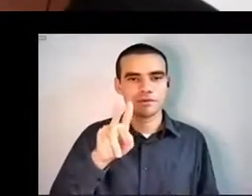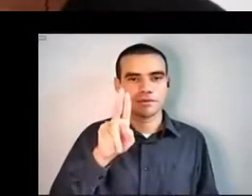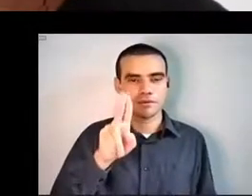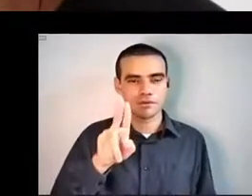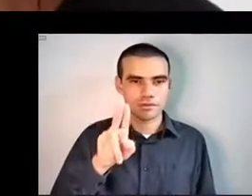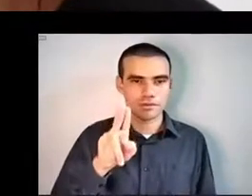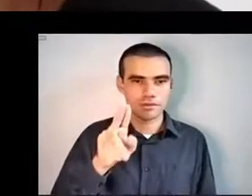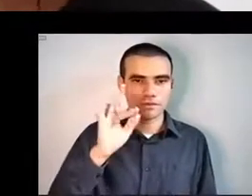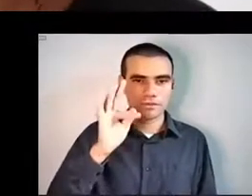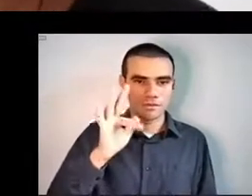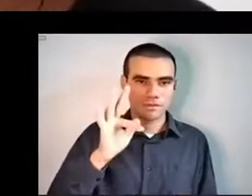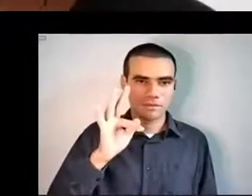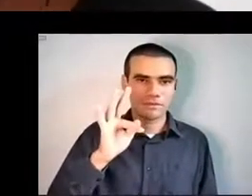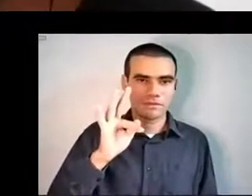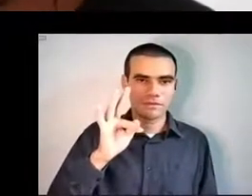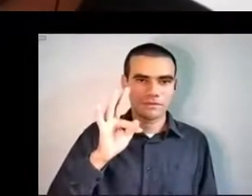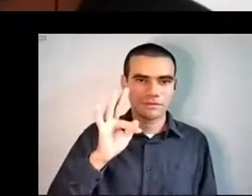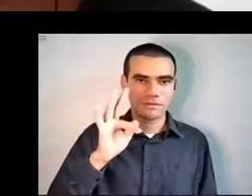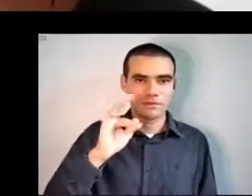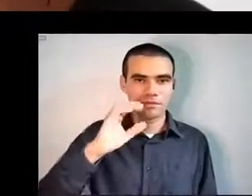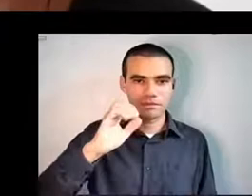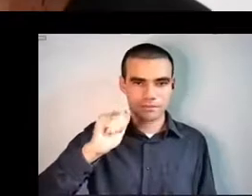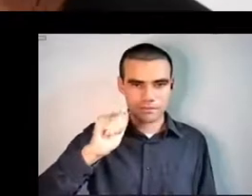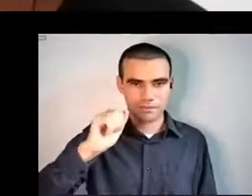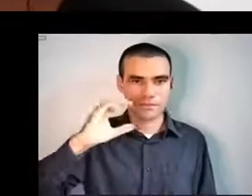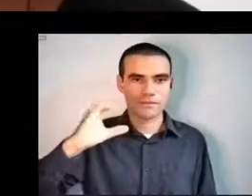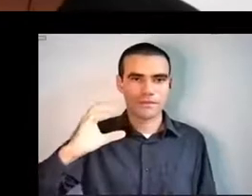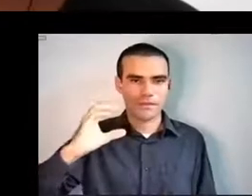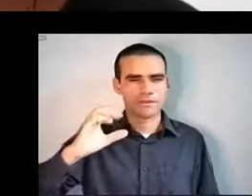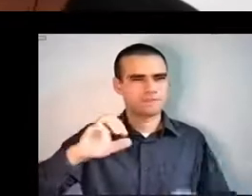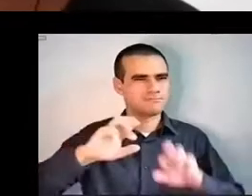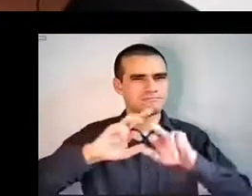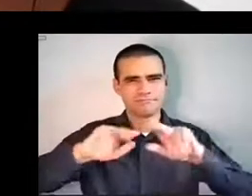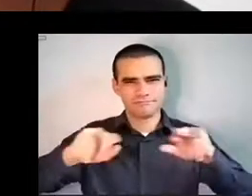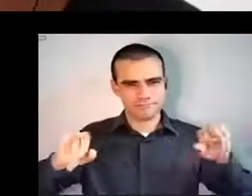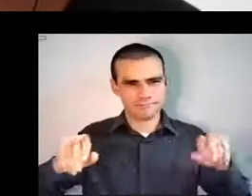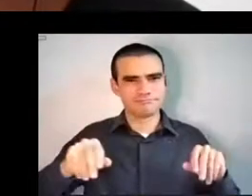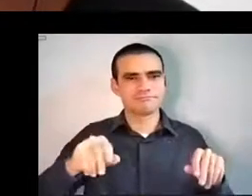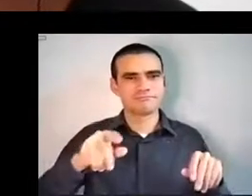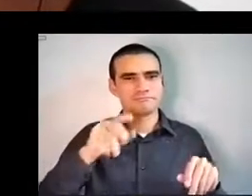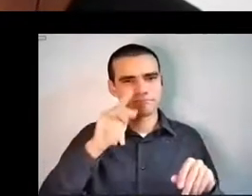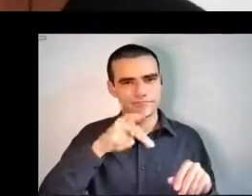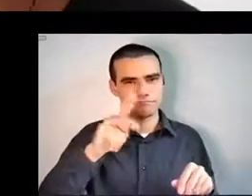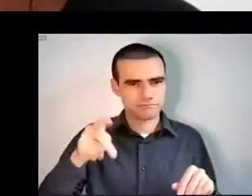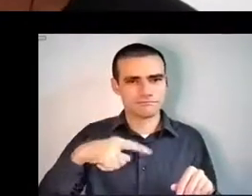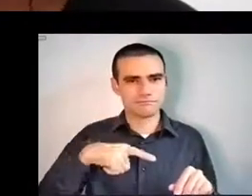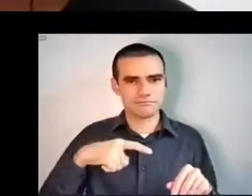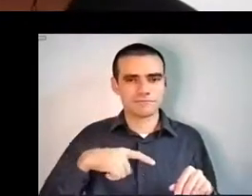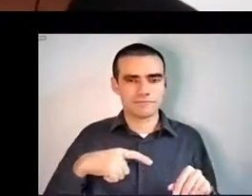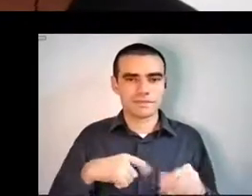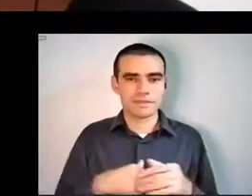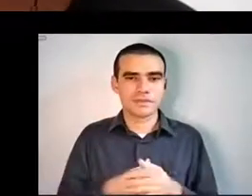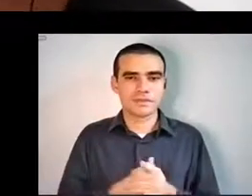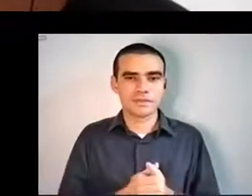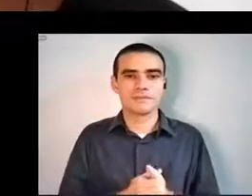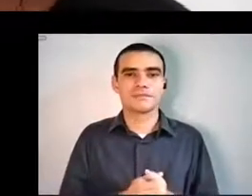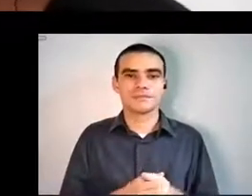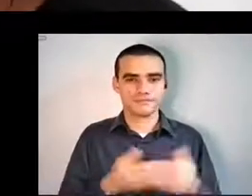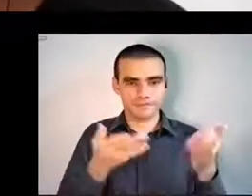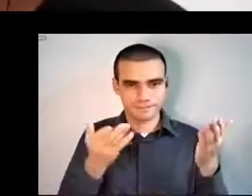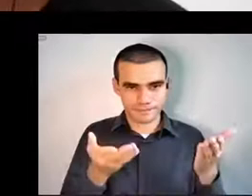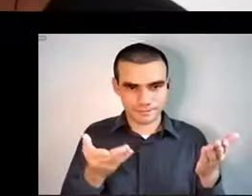of Federal University of Acre, and among many other things that he develops and does